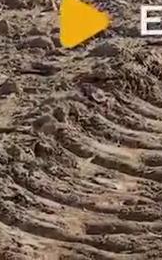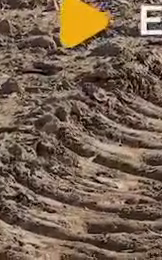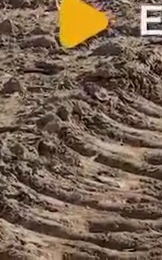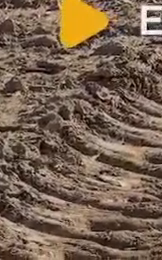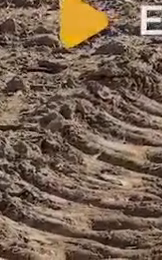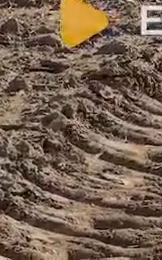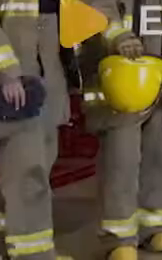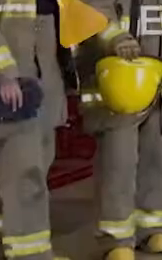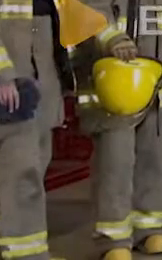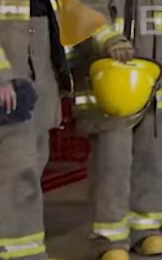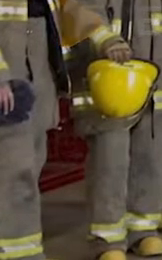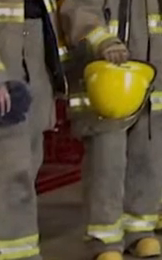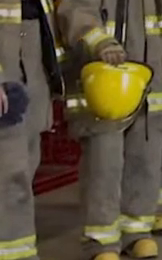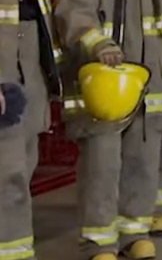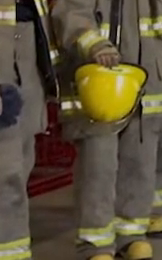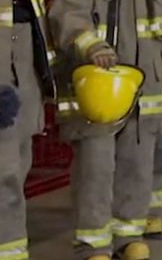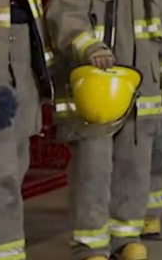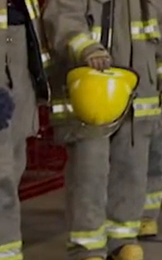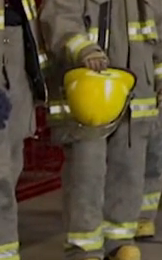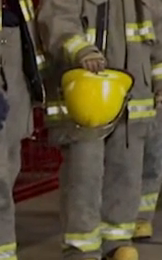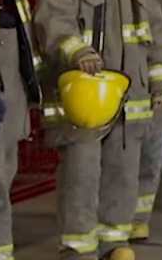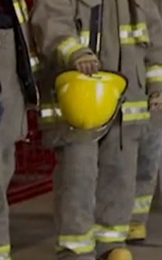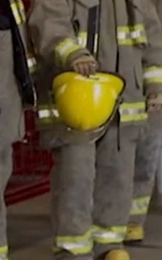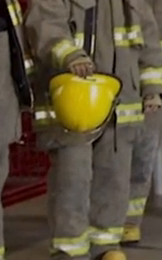for you, but for others.